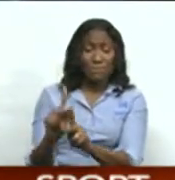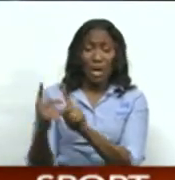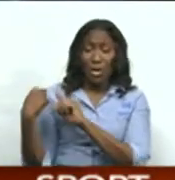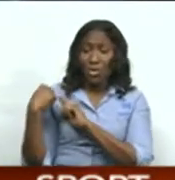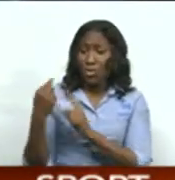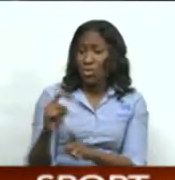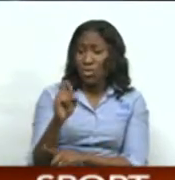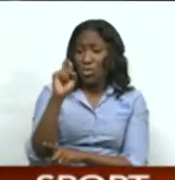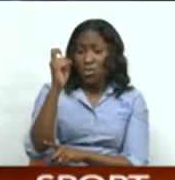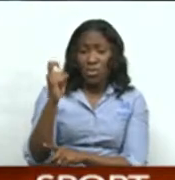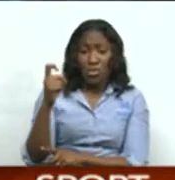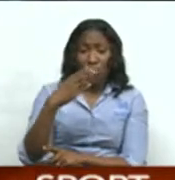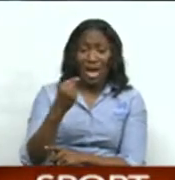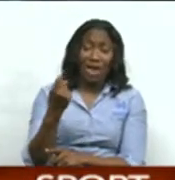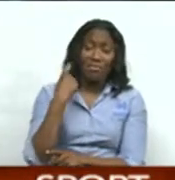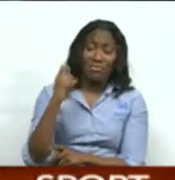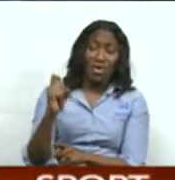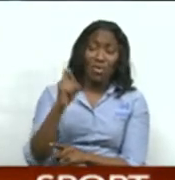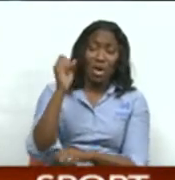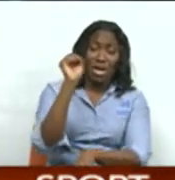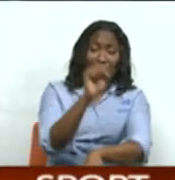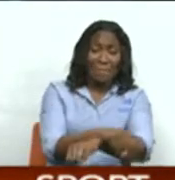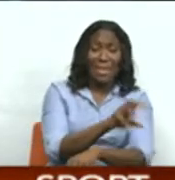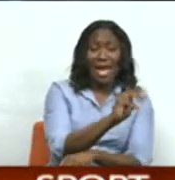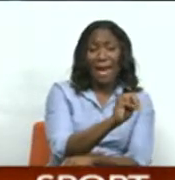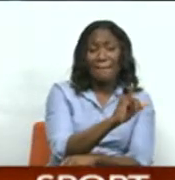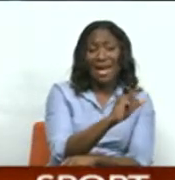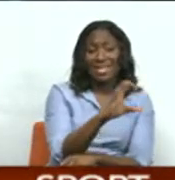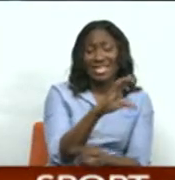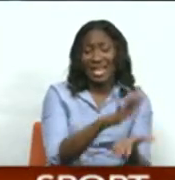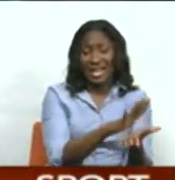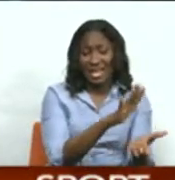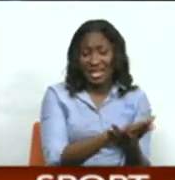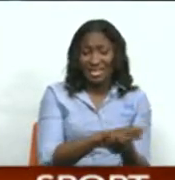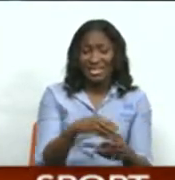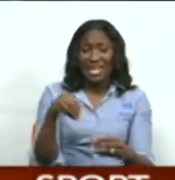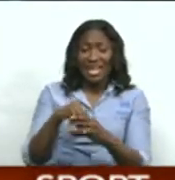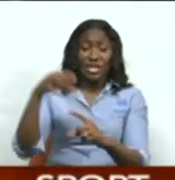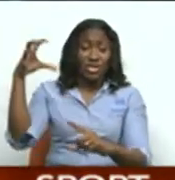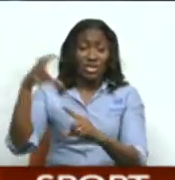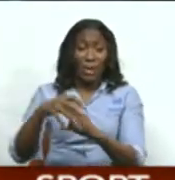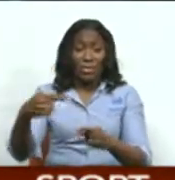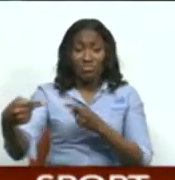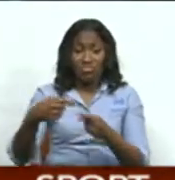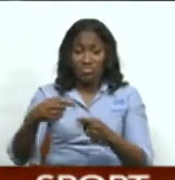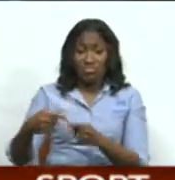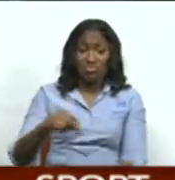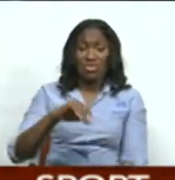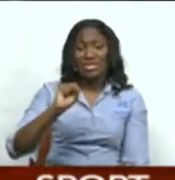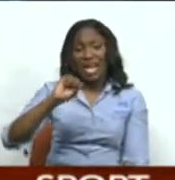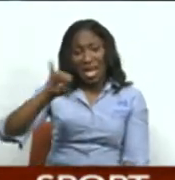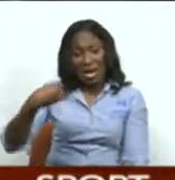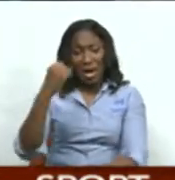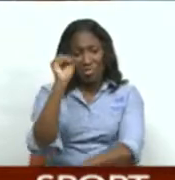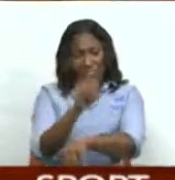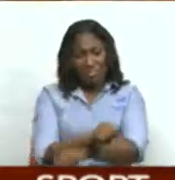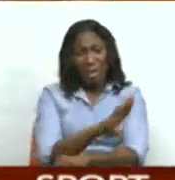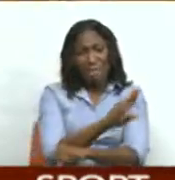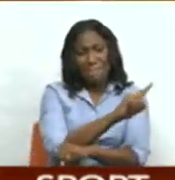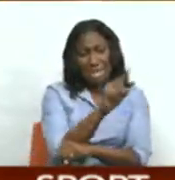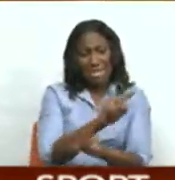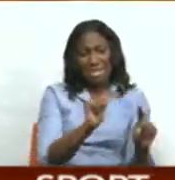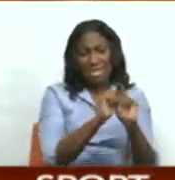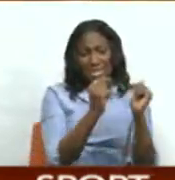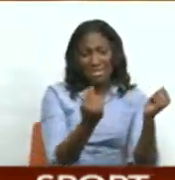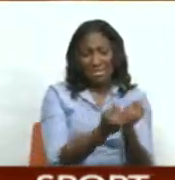season, with their latest win coming against MIC. In the Championship Division, Jablote outshot Bermudez. Jablote